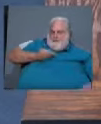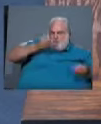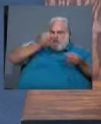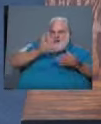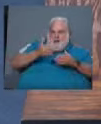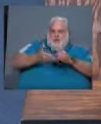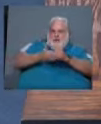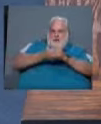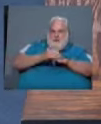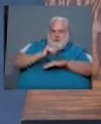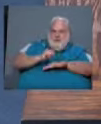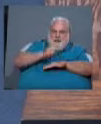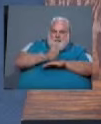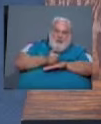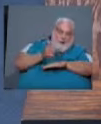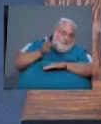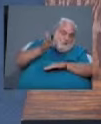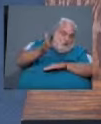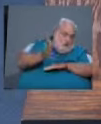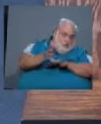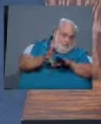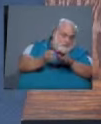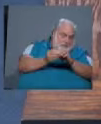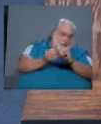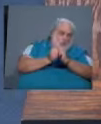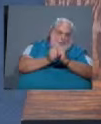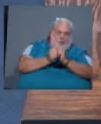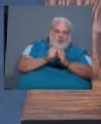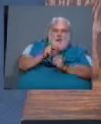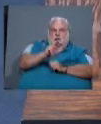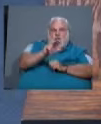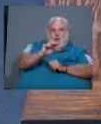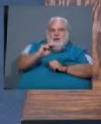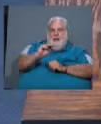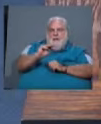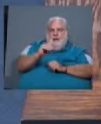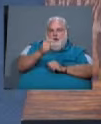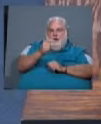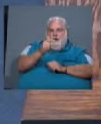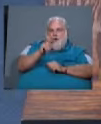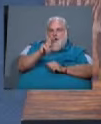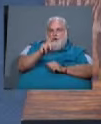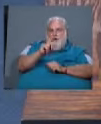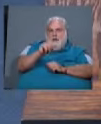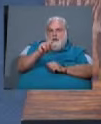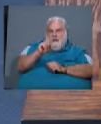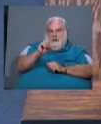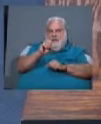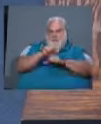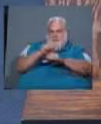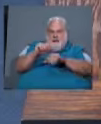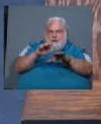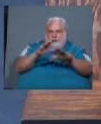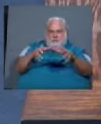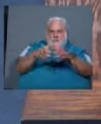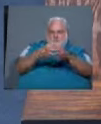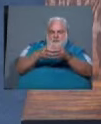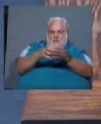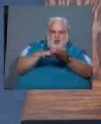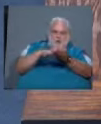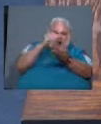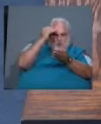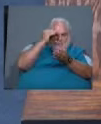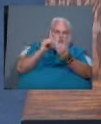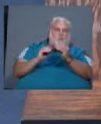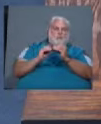that helped us to set up a future meeting with 3M and our Granite Mountain Improvement Association, where we can learn